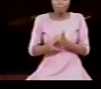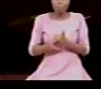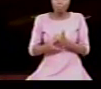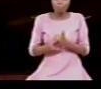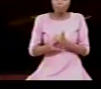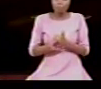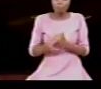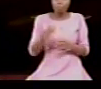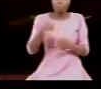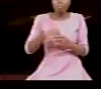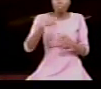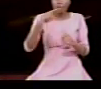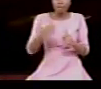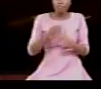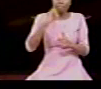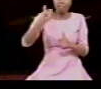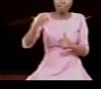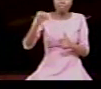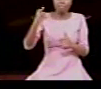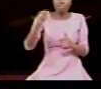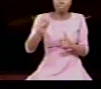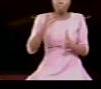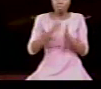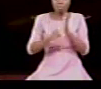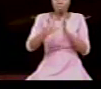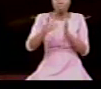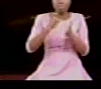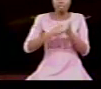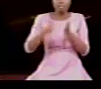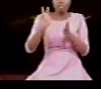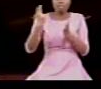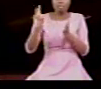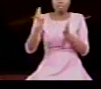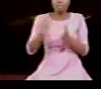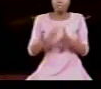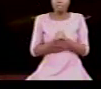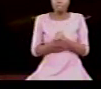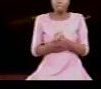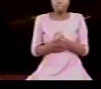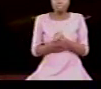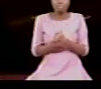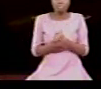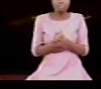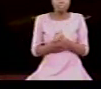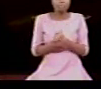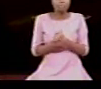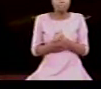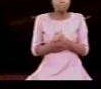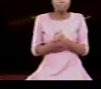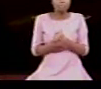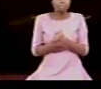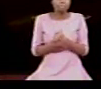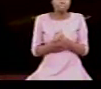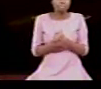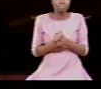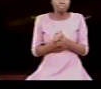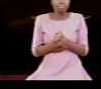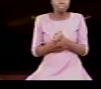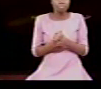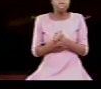read from verse 17. Turn your Bible and see the word of God. 1 John 3, verse